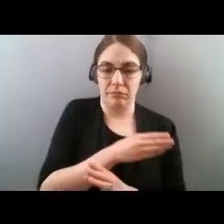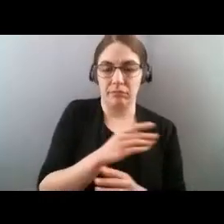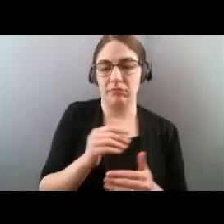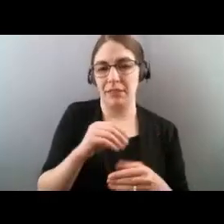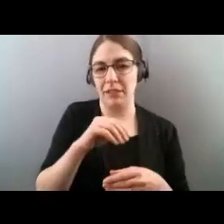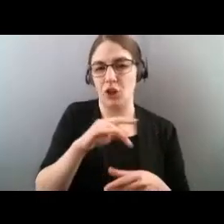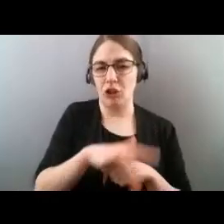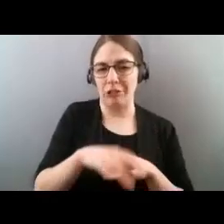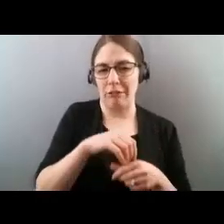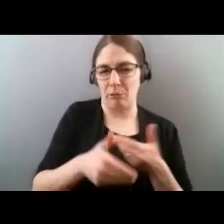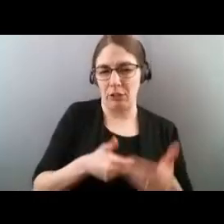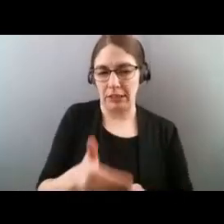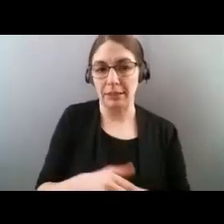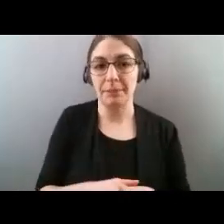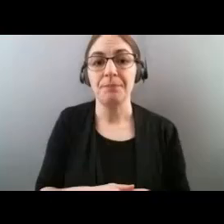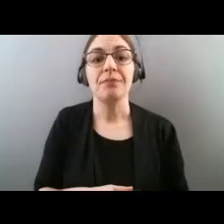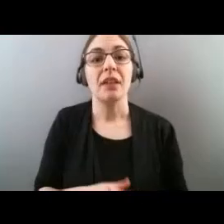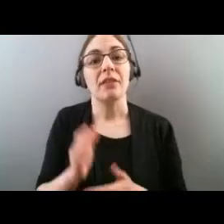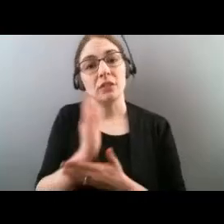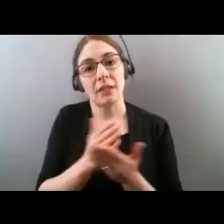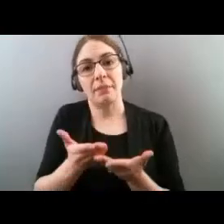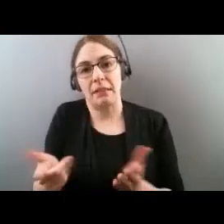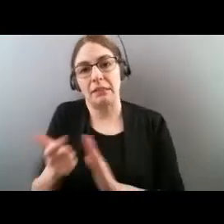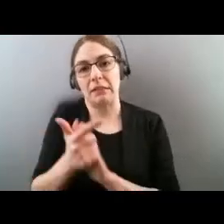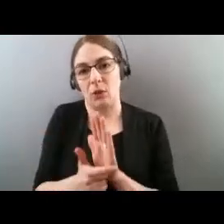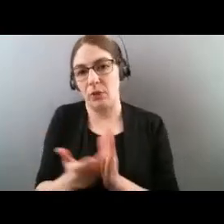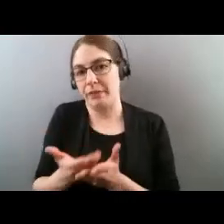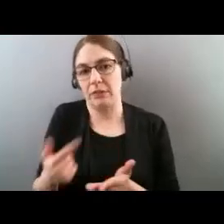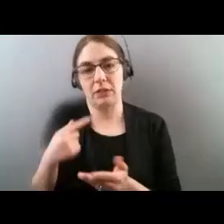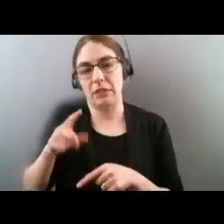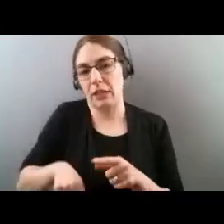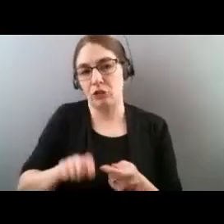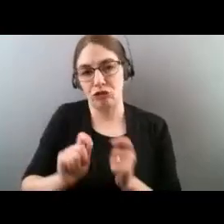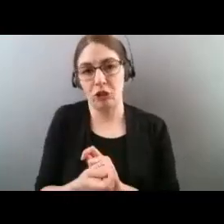of prioritizing the agency's own actions and